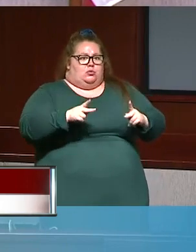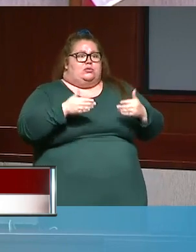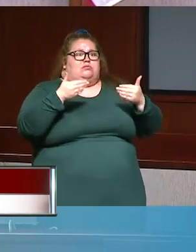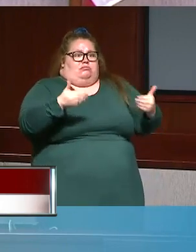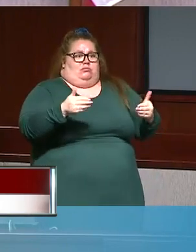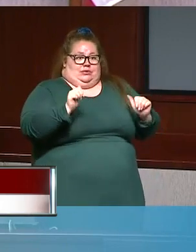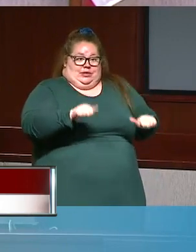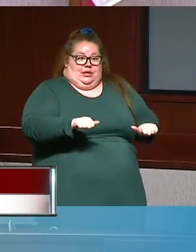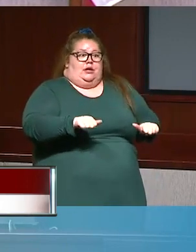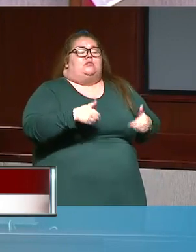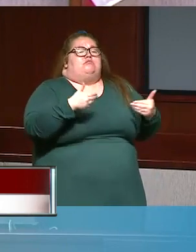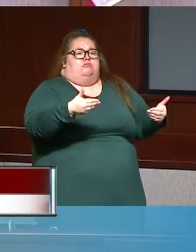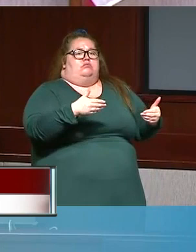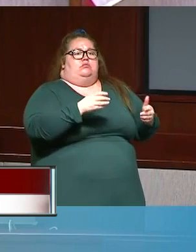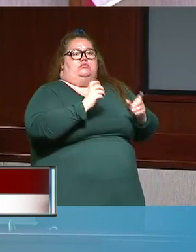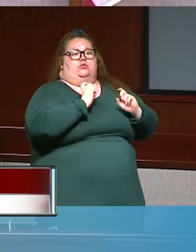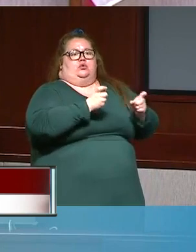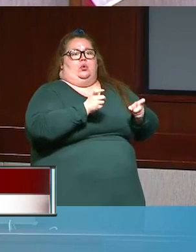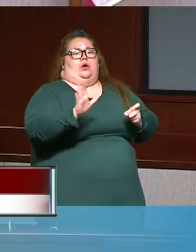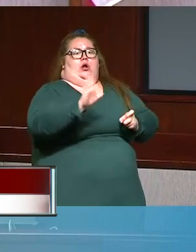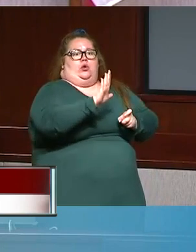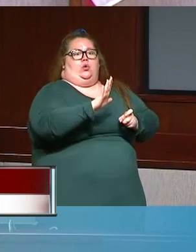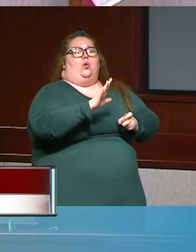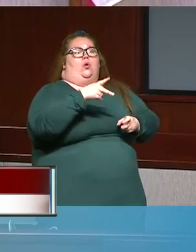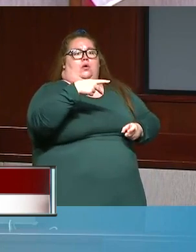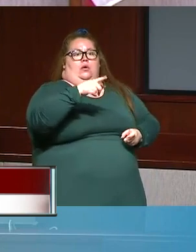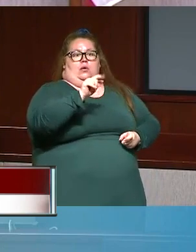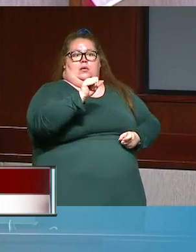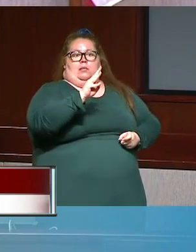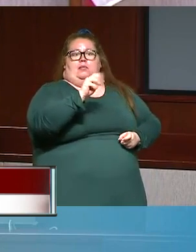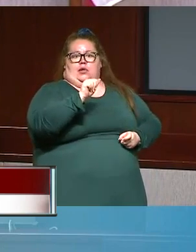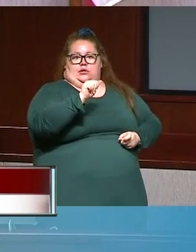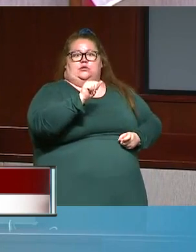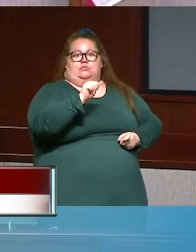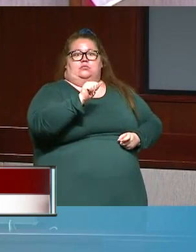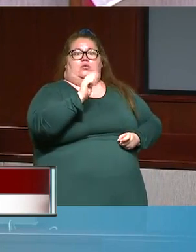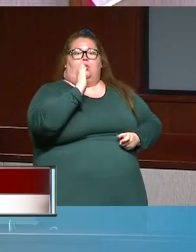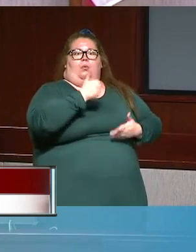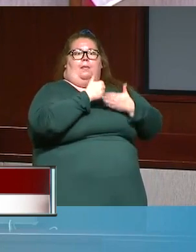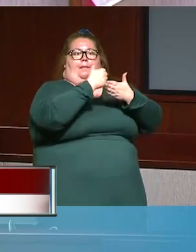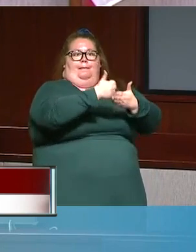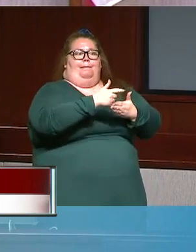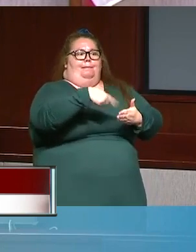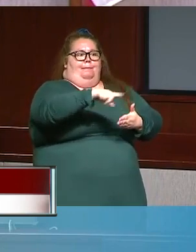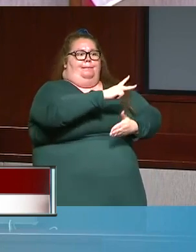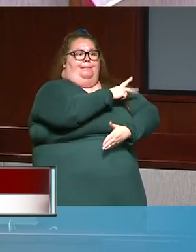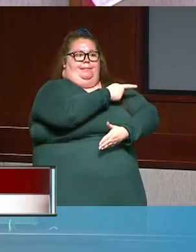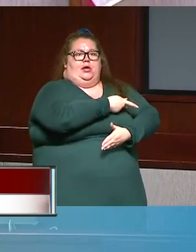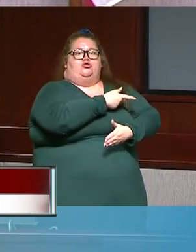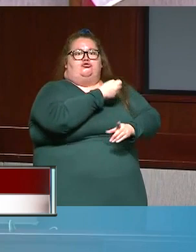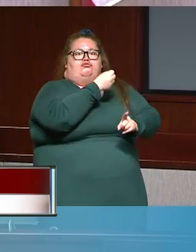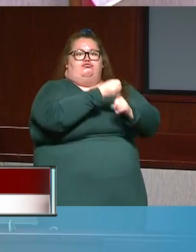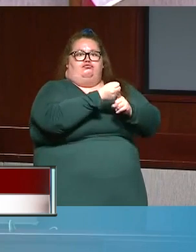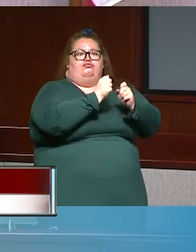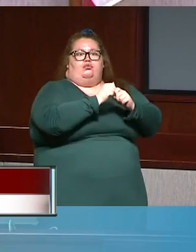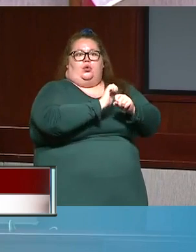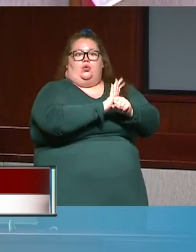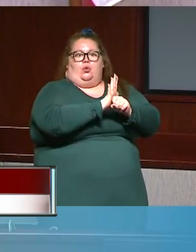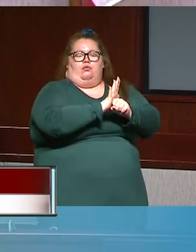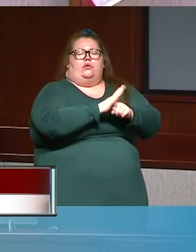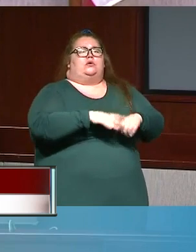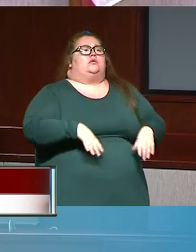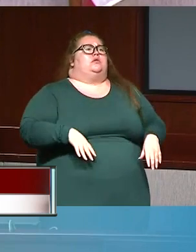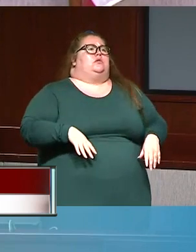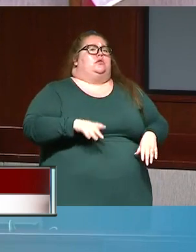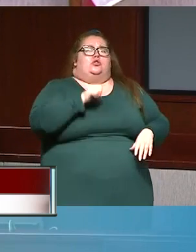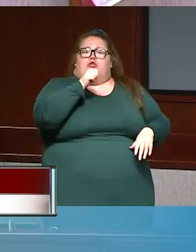plasma has antibodies in it that can help individuals who are sick. Again, we encourage you not to delay health